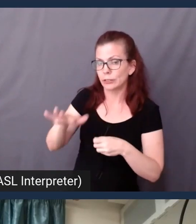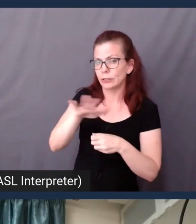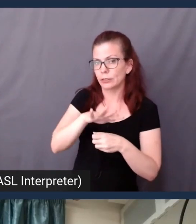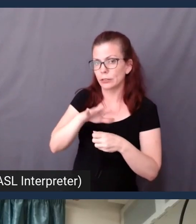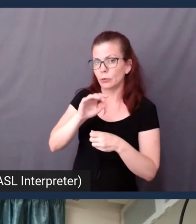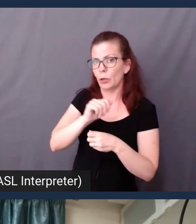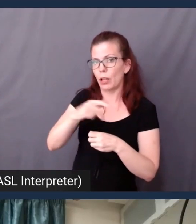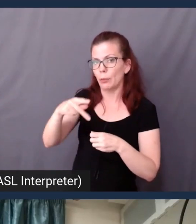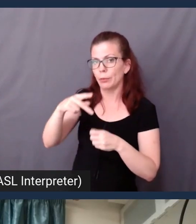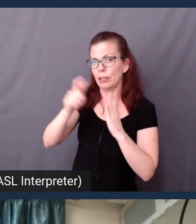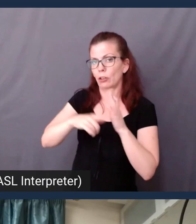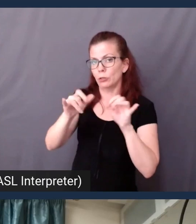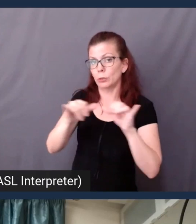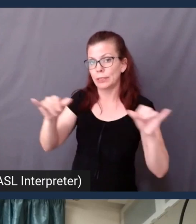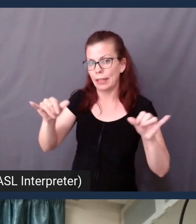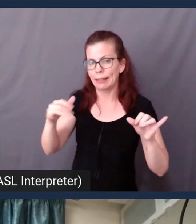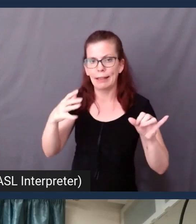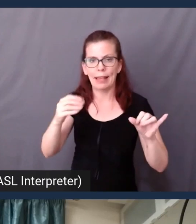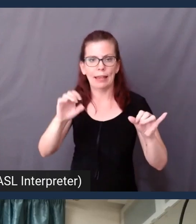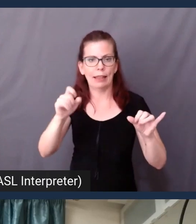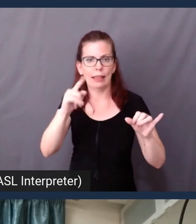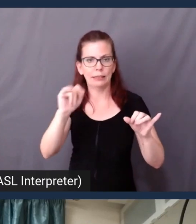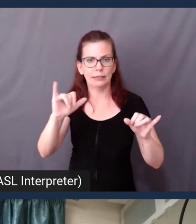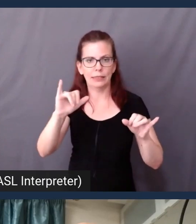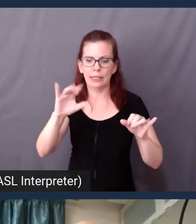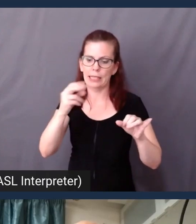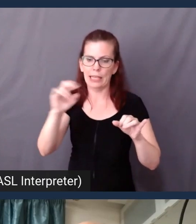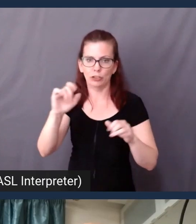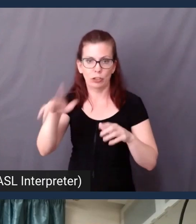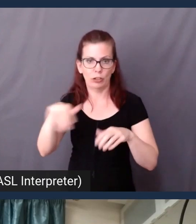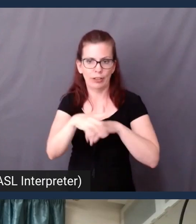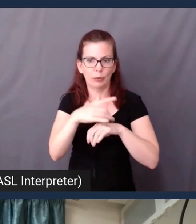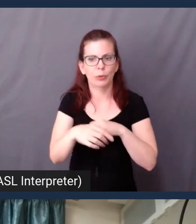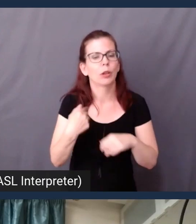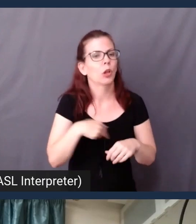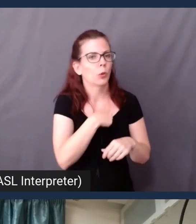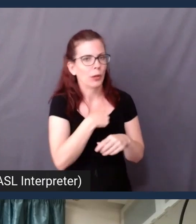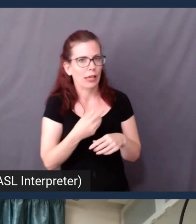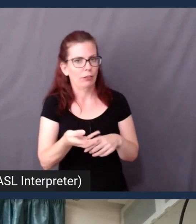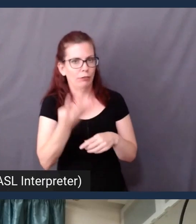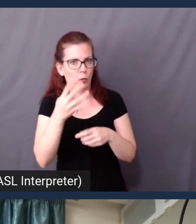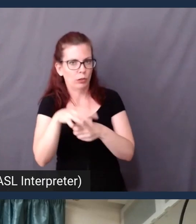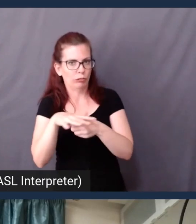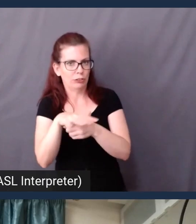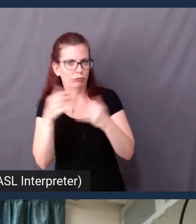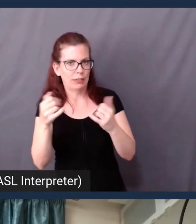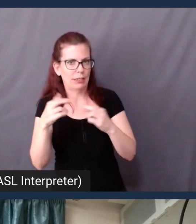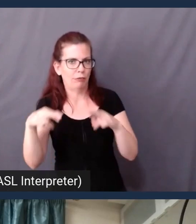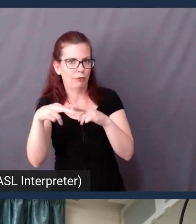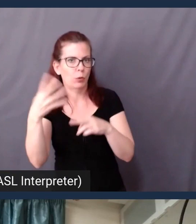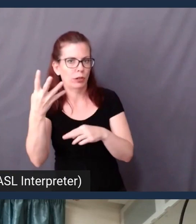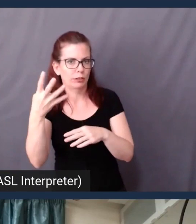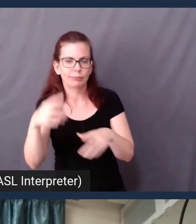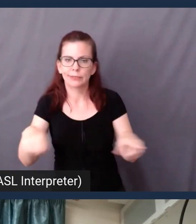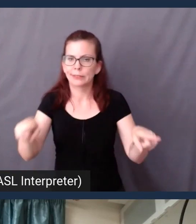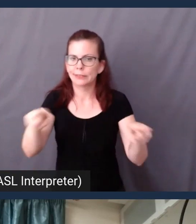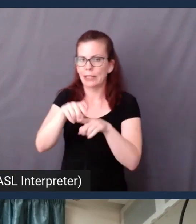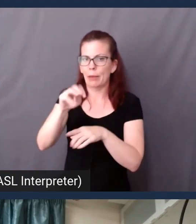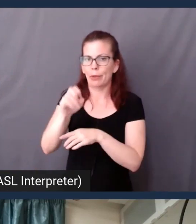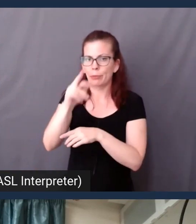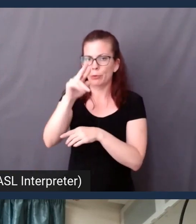application auto scaling and ElastiCache is available. We only support 4 regions at the moment. 4 regions. Okay. 4 regions, the same as MemberDB. So